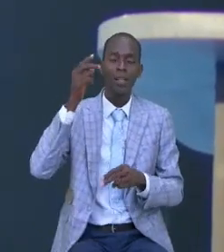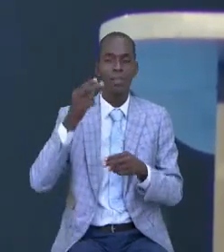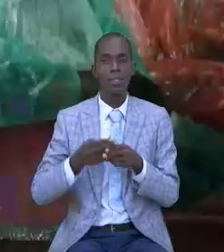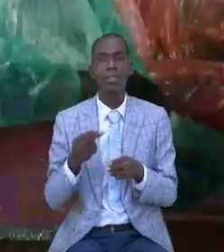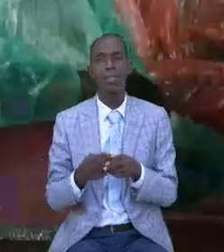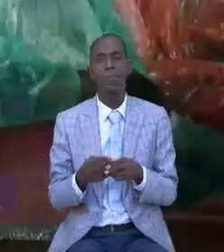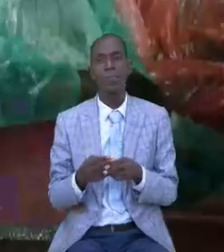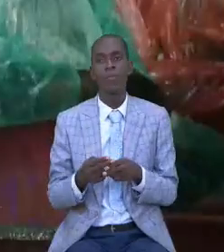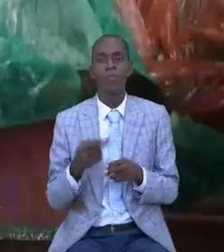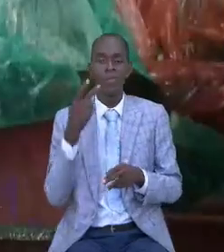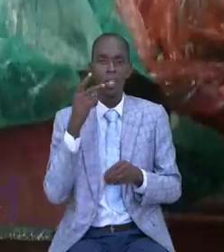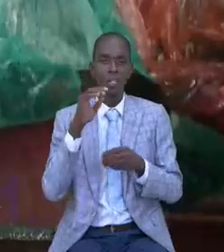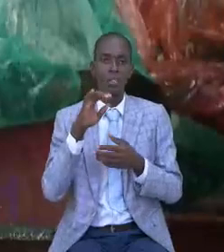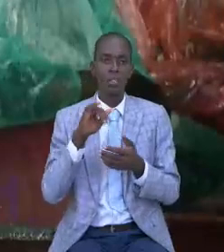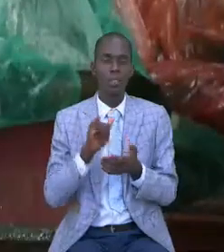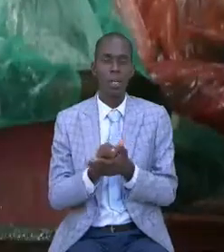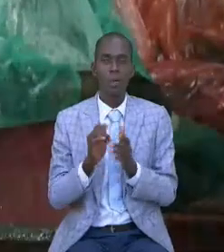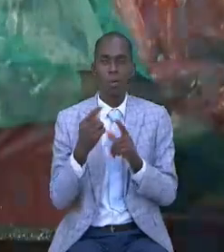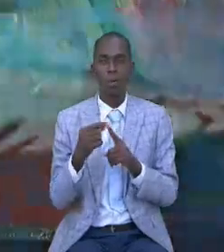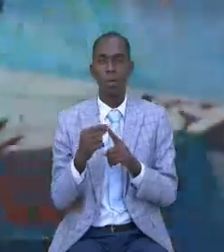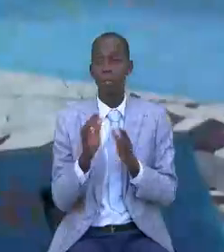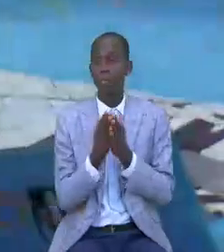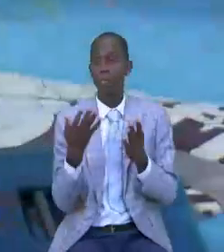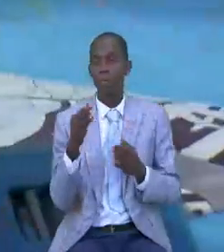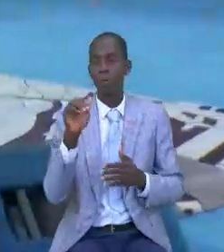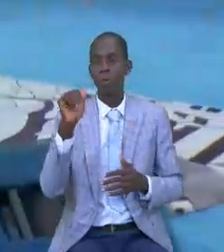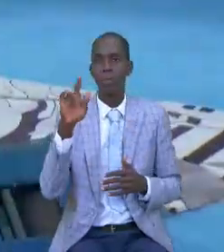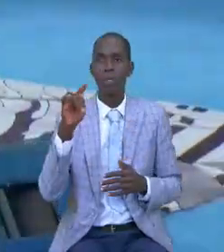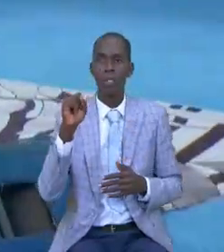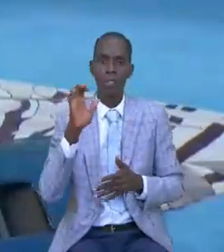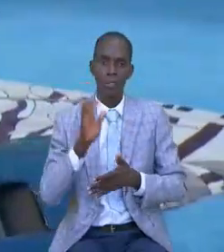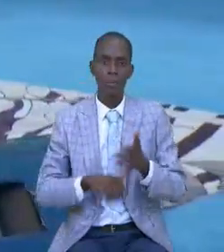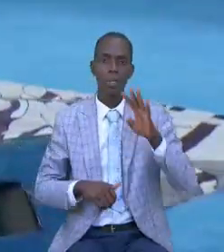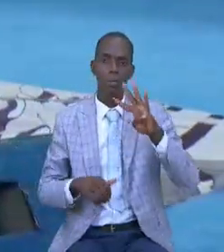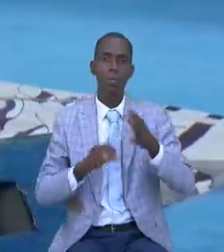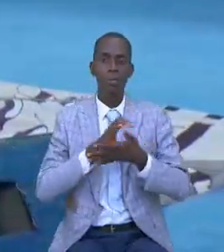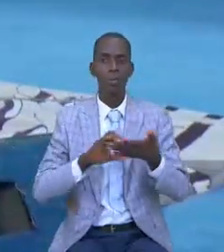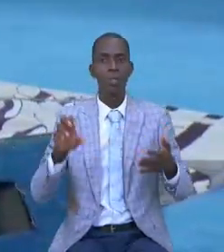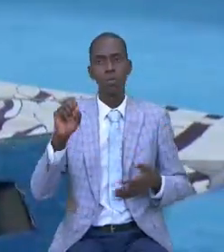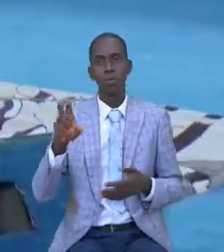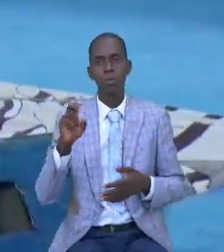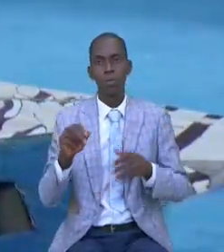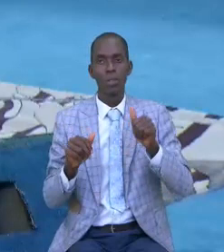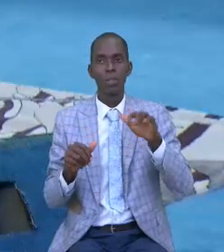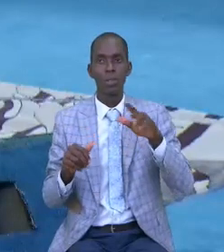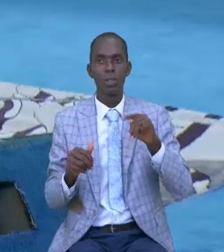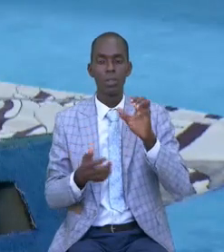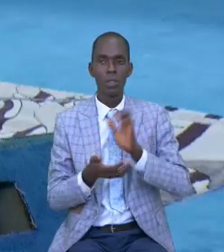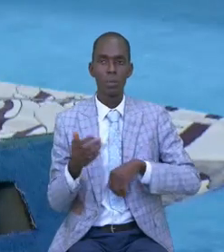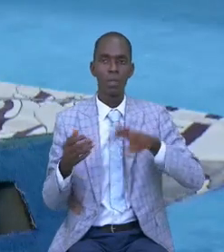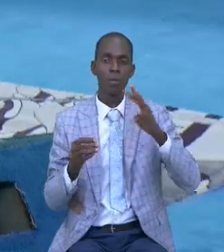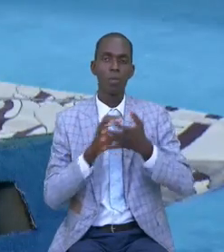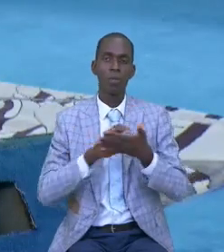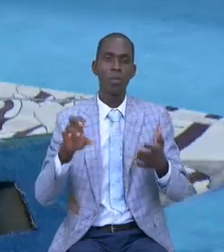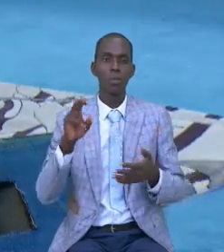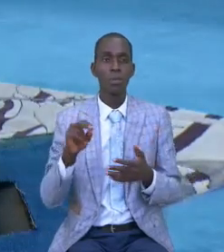name. Look at chapter 4, Acts chapter 4. We're reading from verse 12. Acts chapter 4, verse 12. Neither